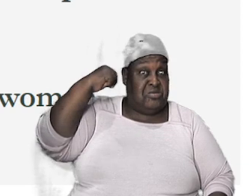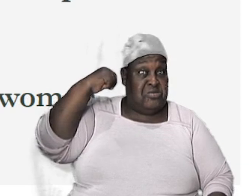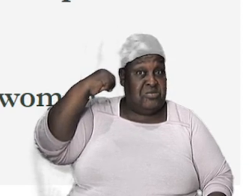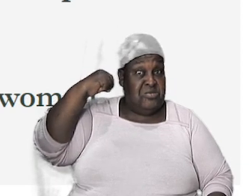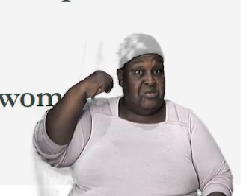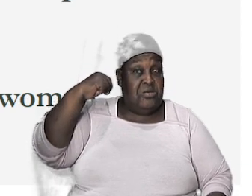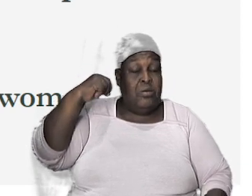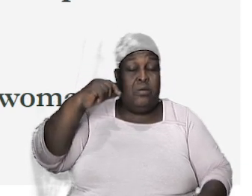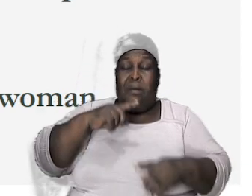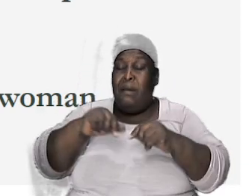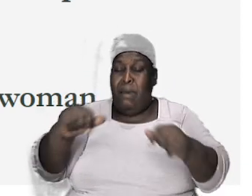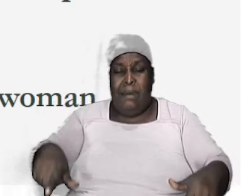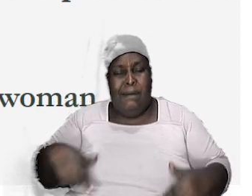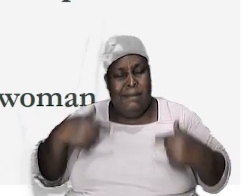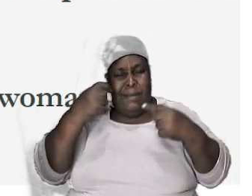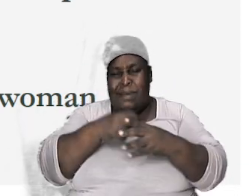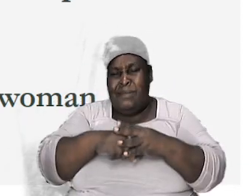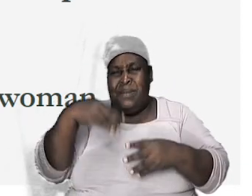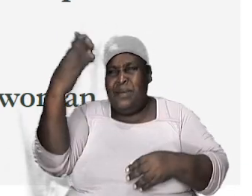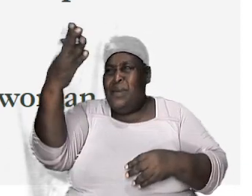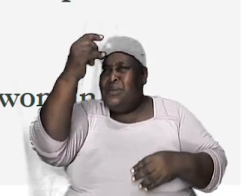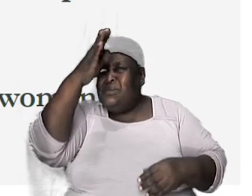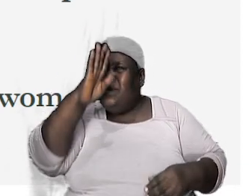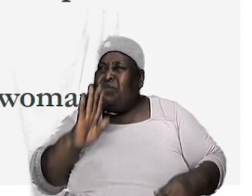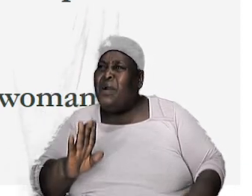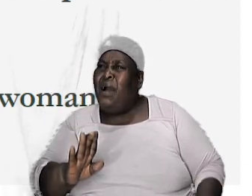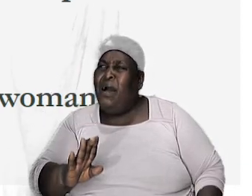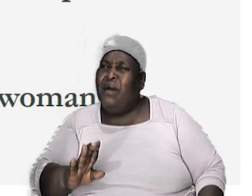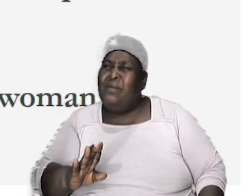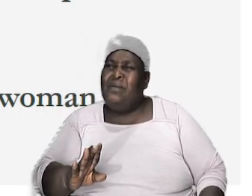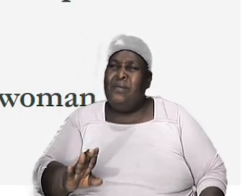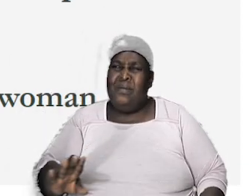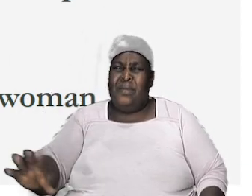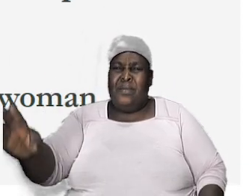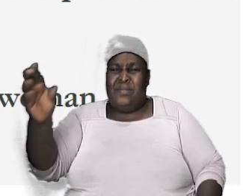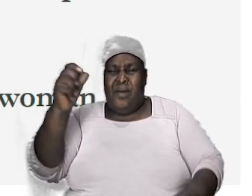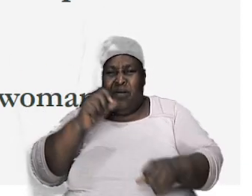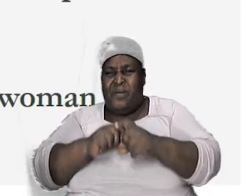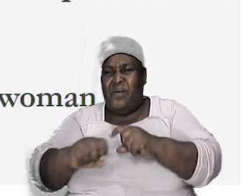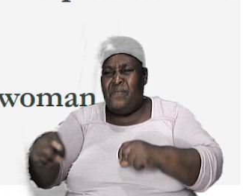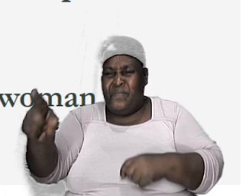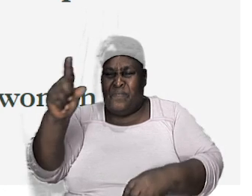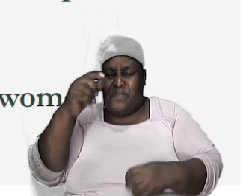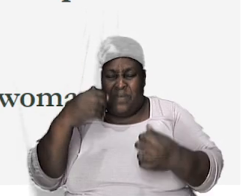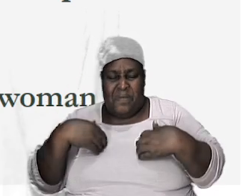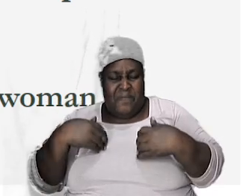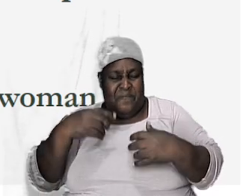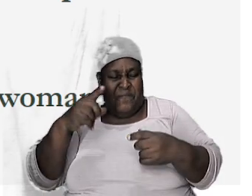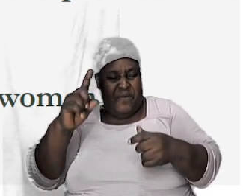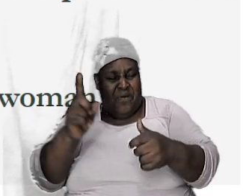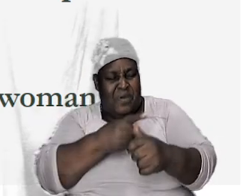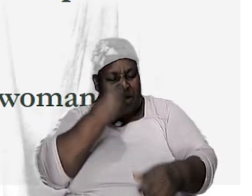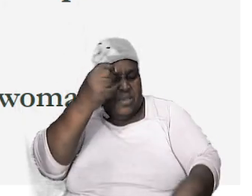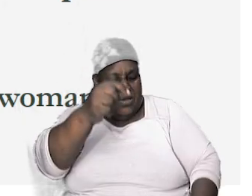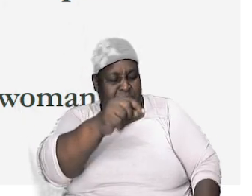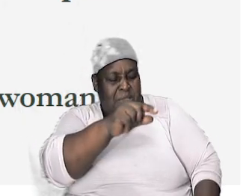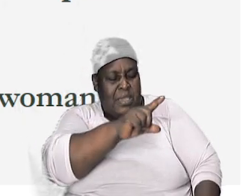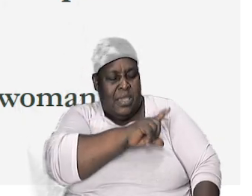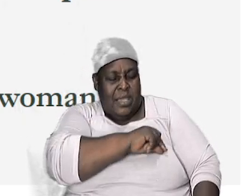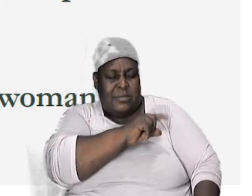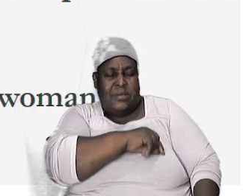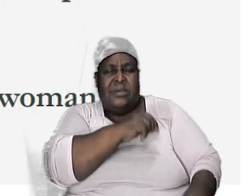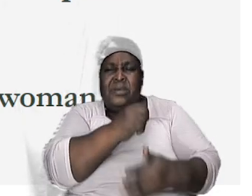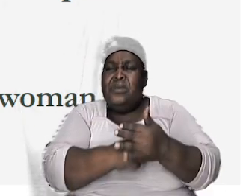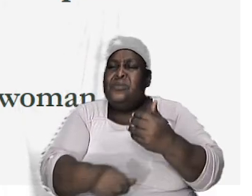without having first settled somewhere and somehow the predicament of guilt. There is something that comes